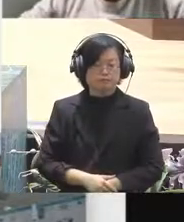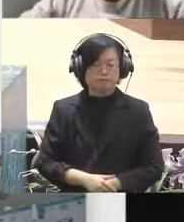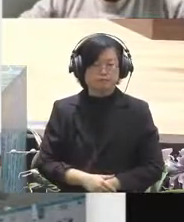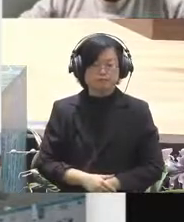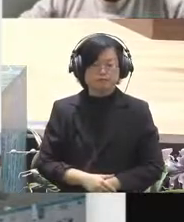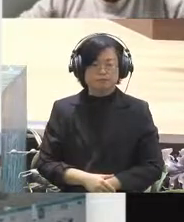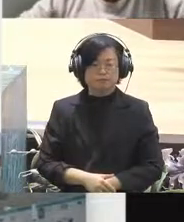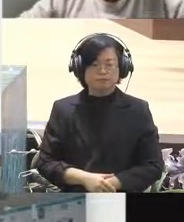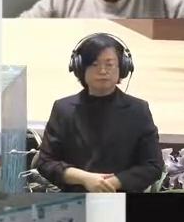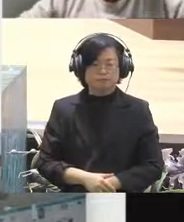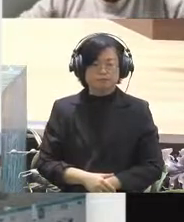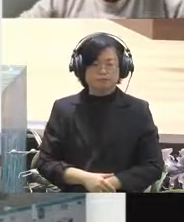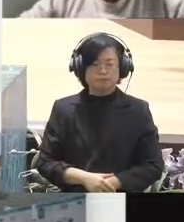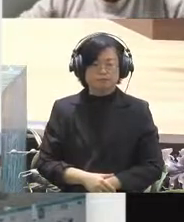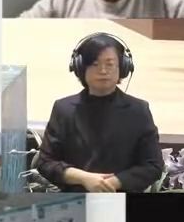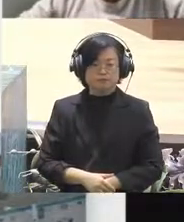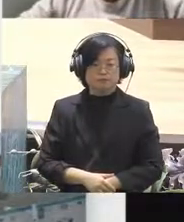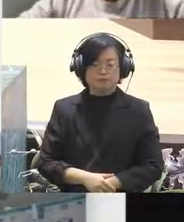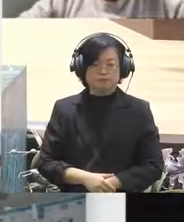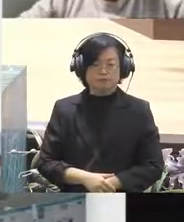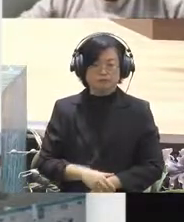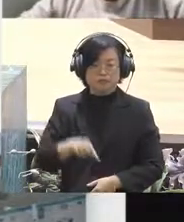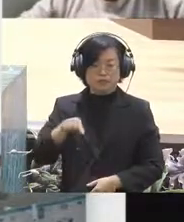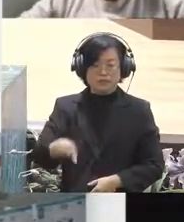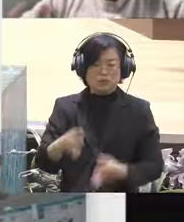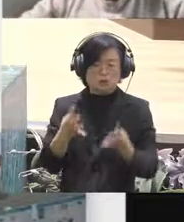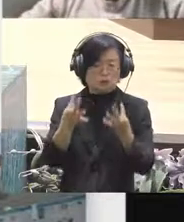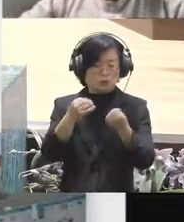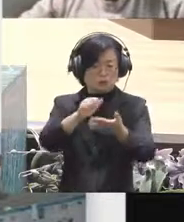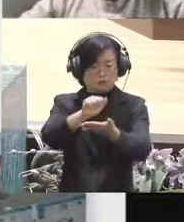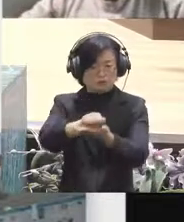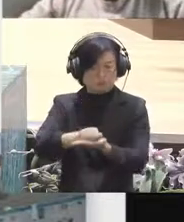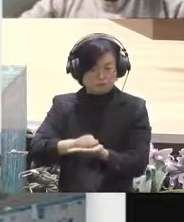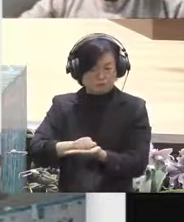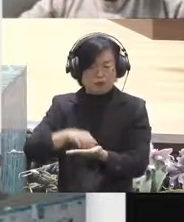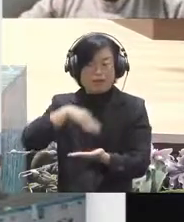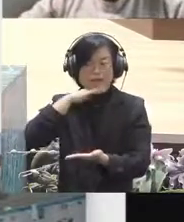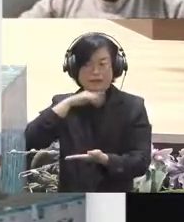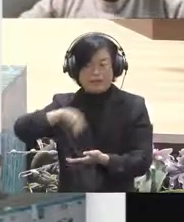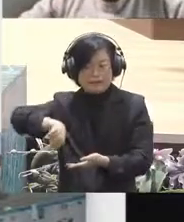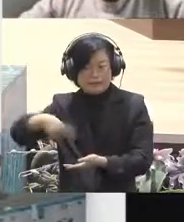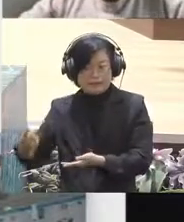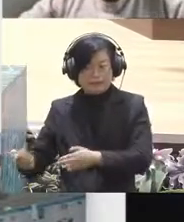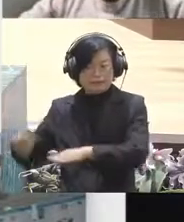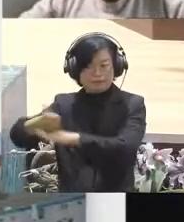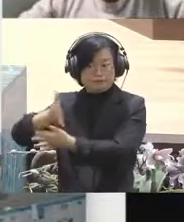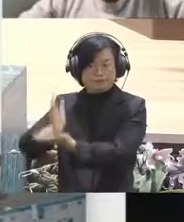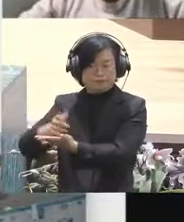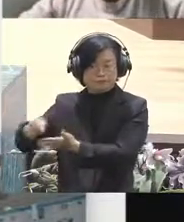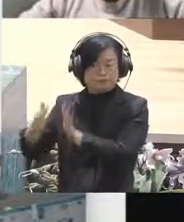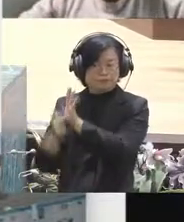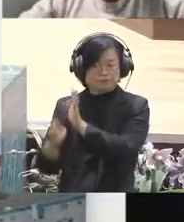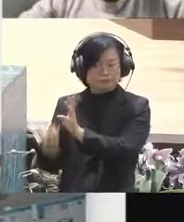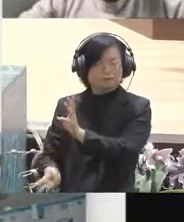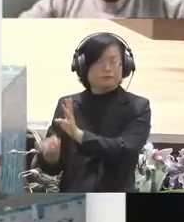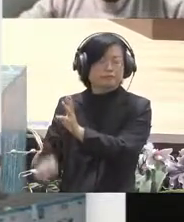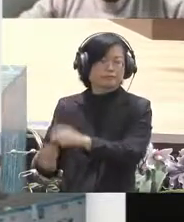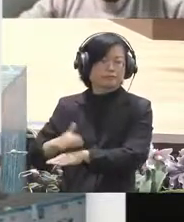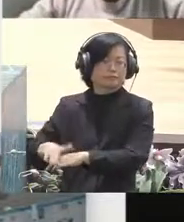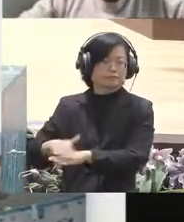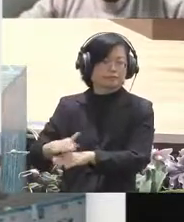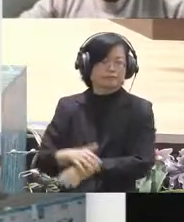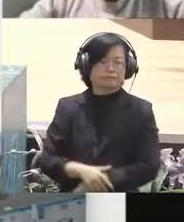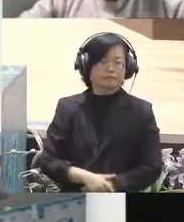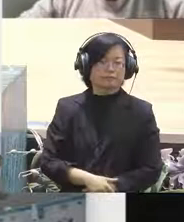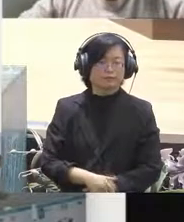with Dr. Akif and his team at DMRU and other organizations and individuals to draft Pakistan's first open